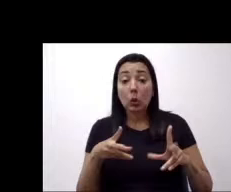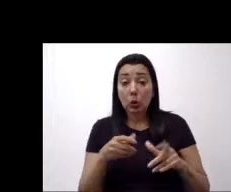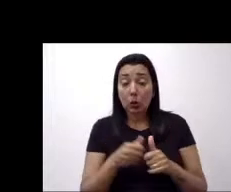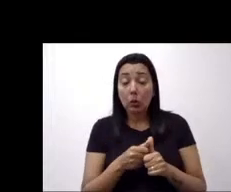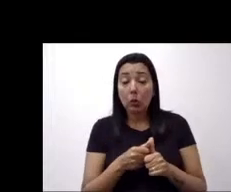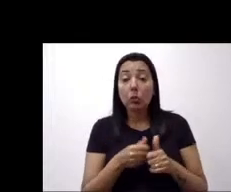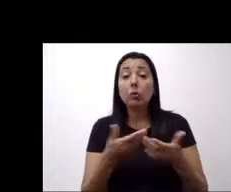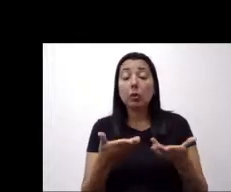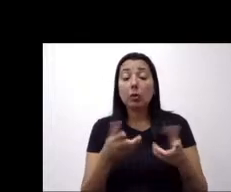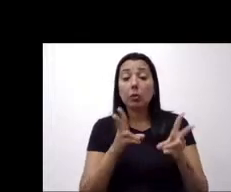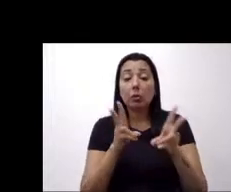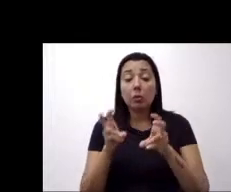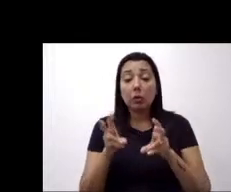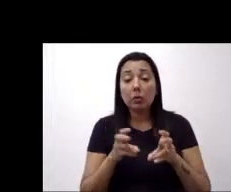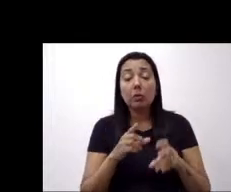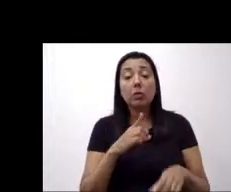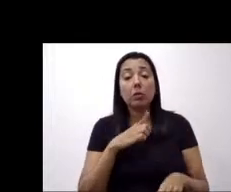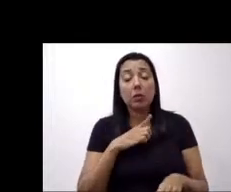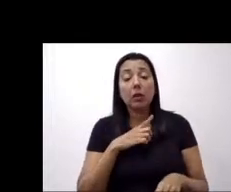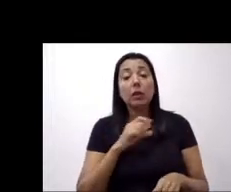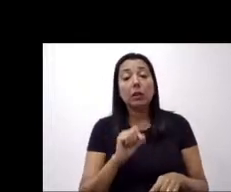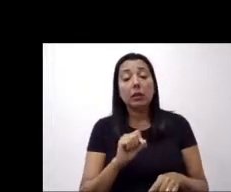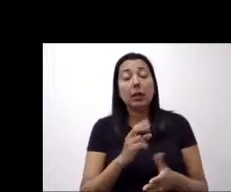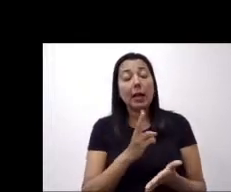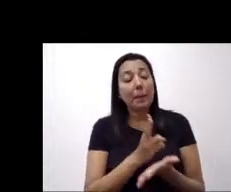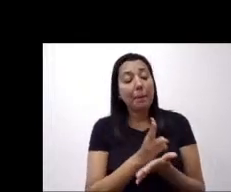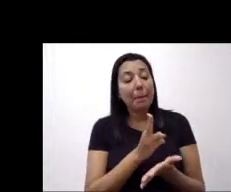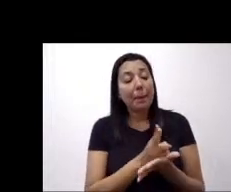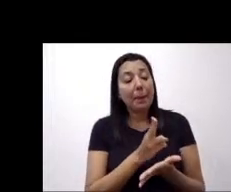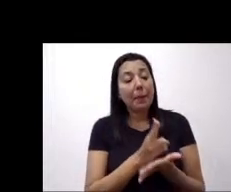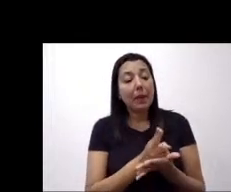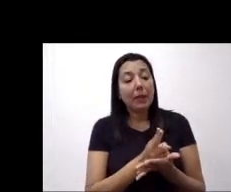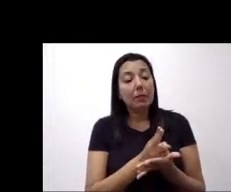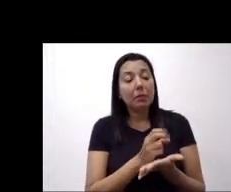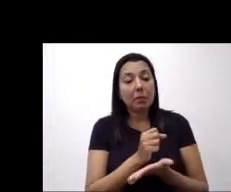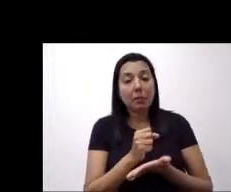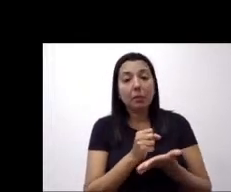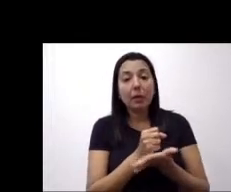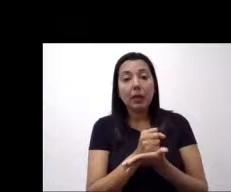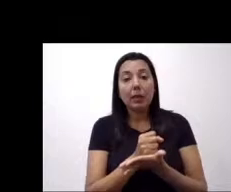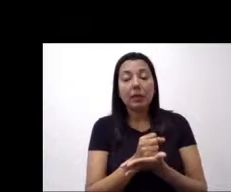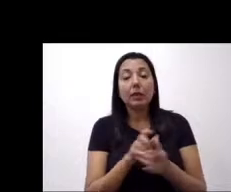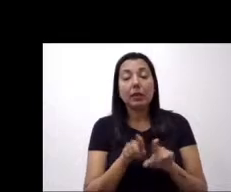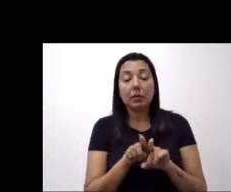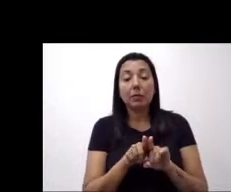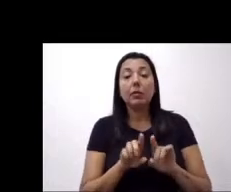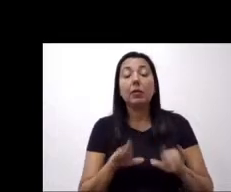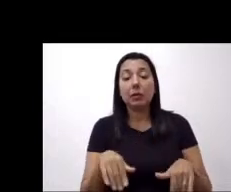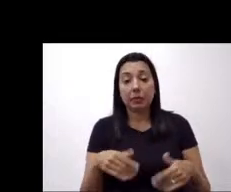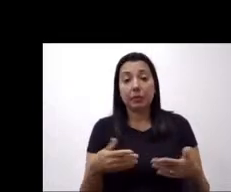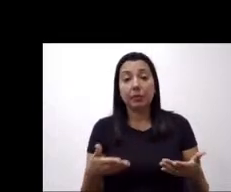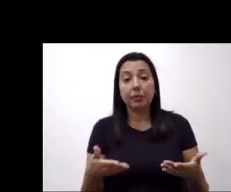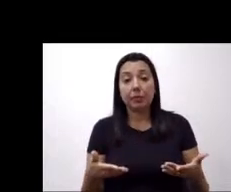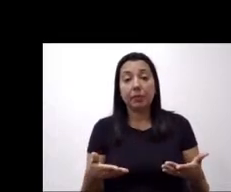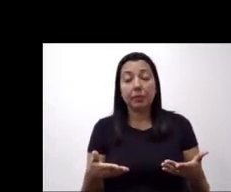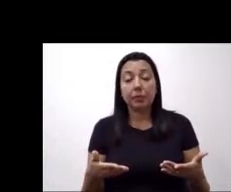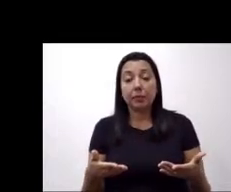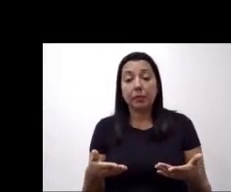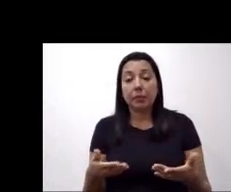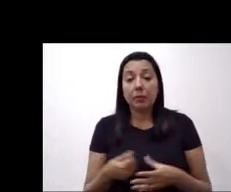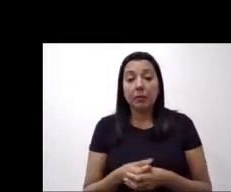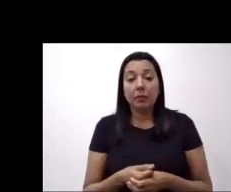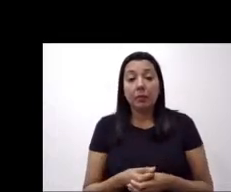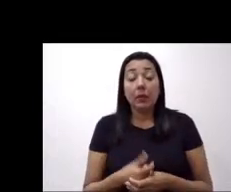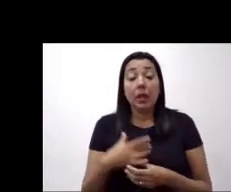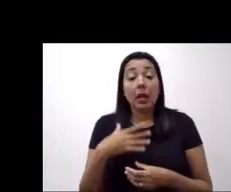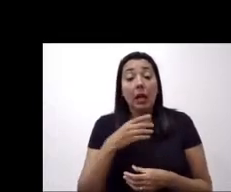have the same epistemological foundation. I call this positivist foundation, finding a scientific way to understand what